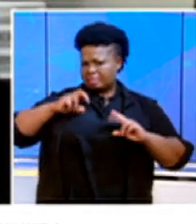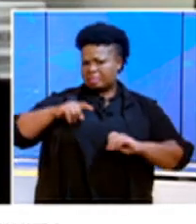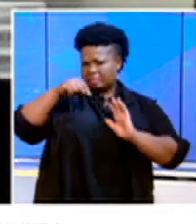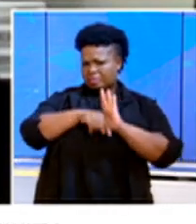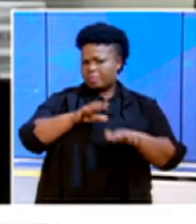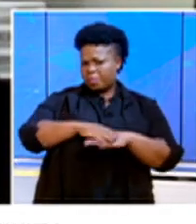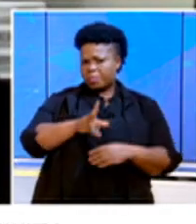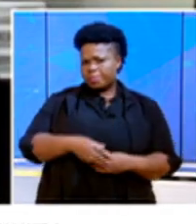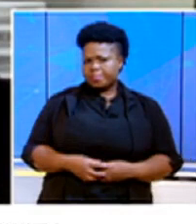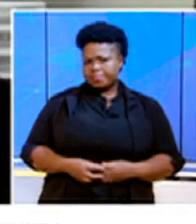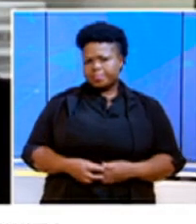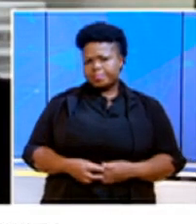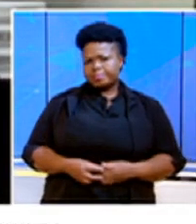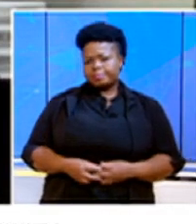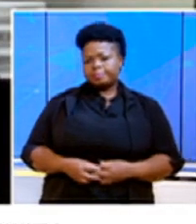into?